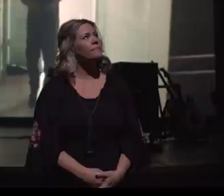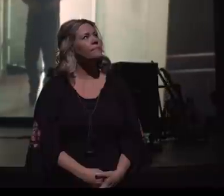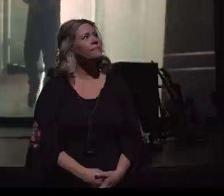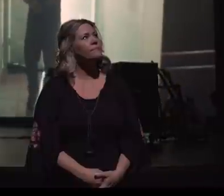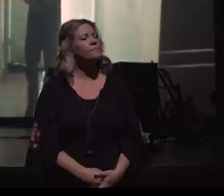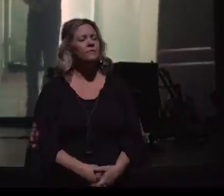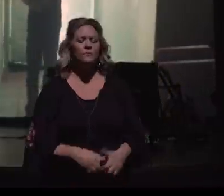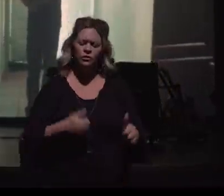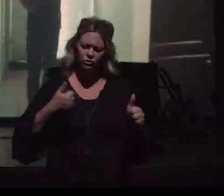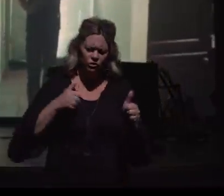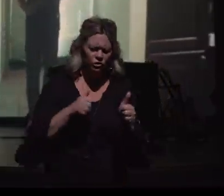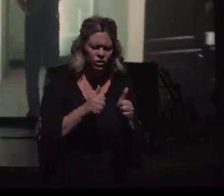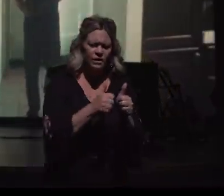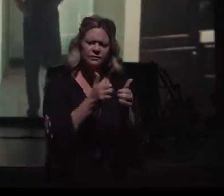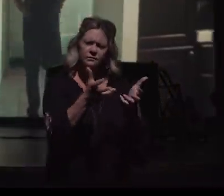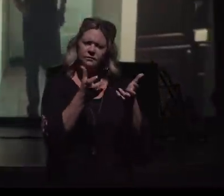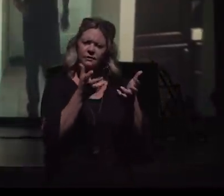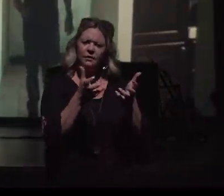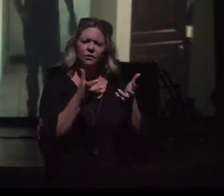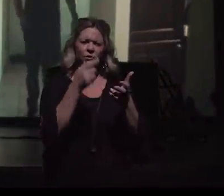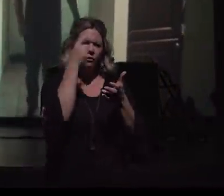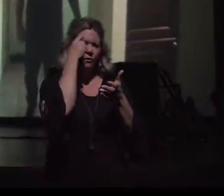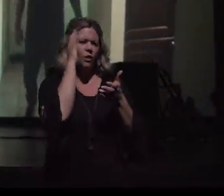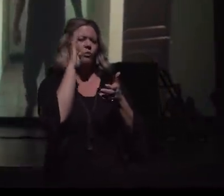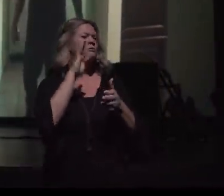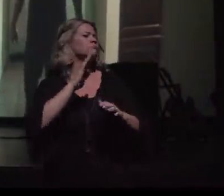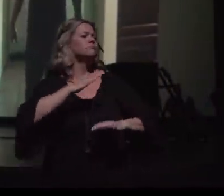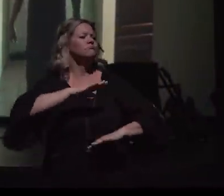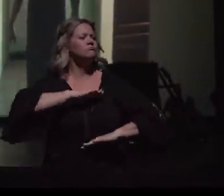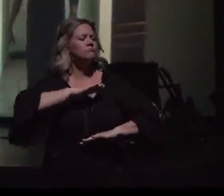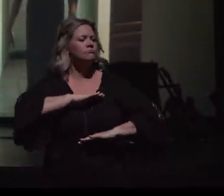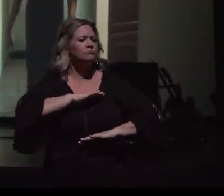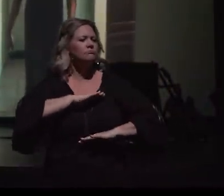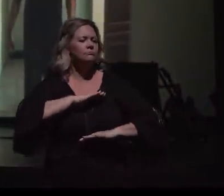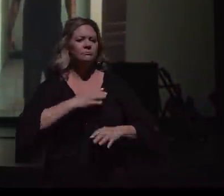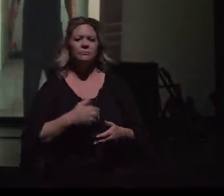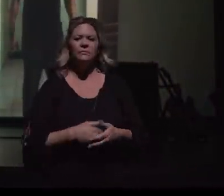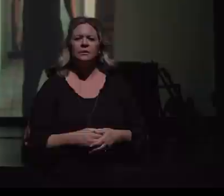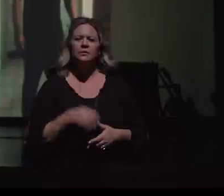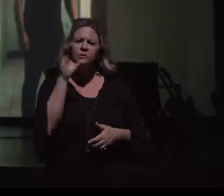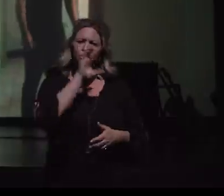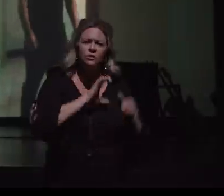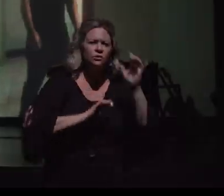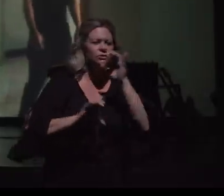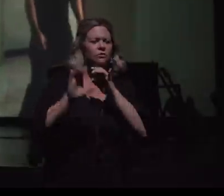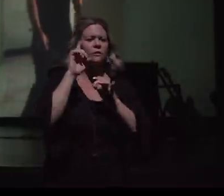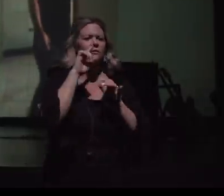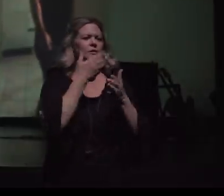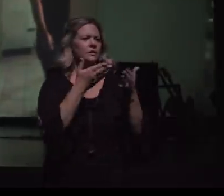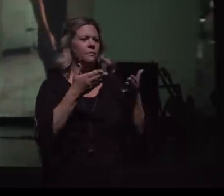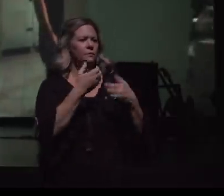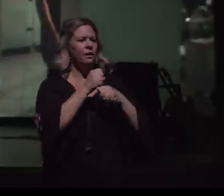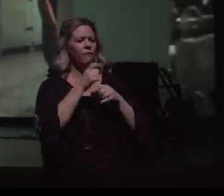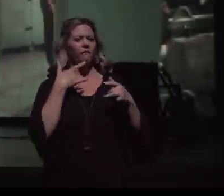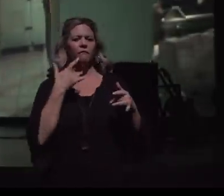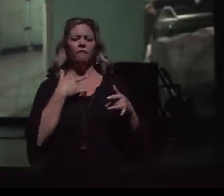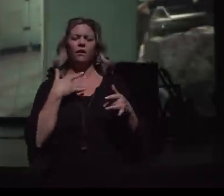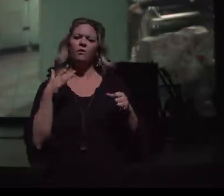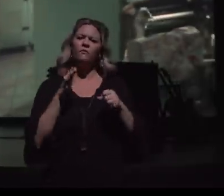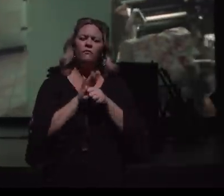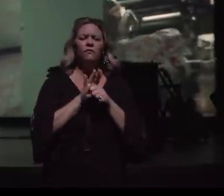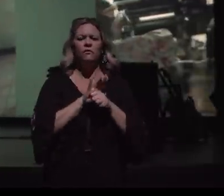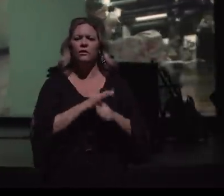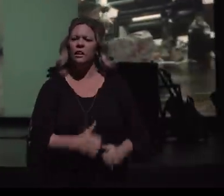You've been chasing down desires you thought would satisfy, searching for something to make you feel whole